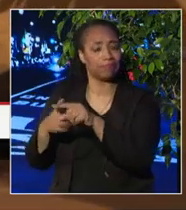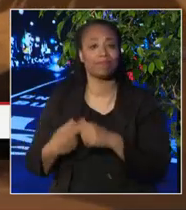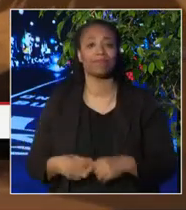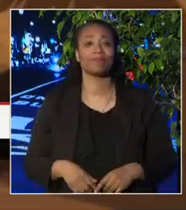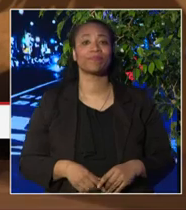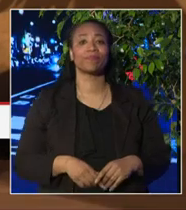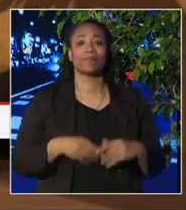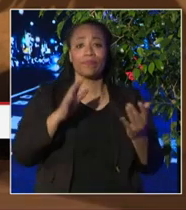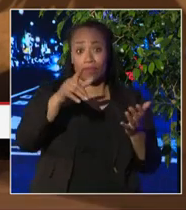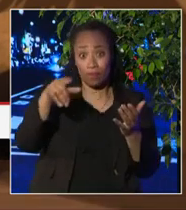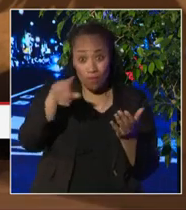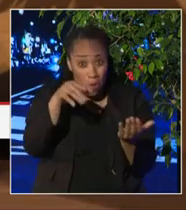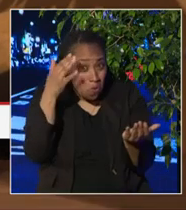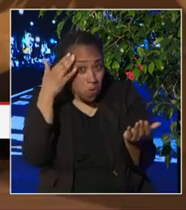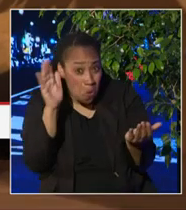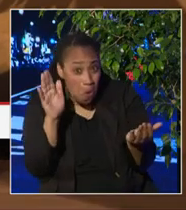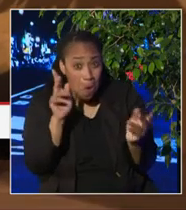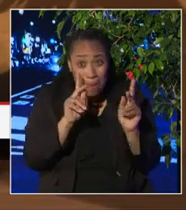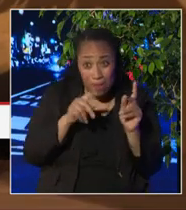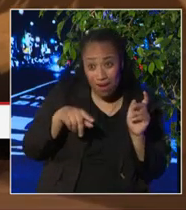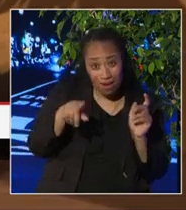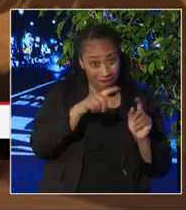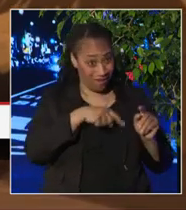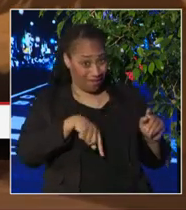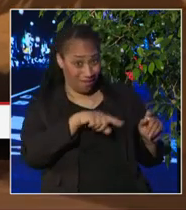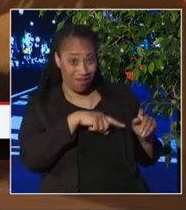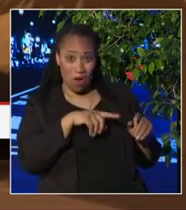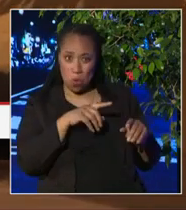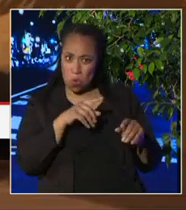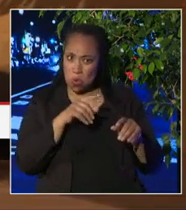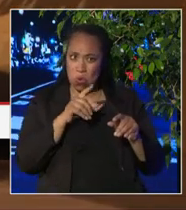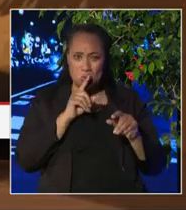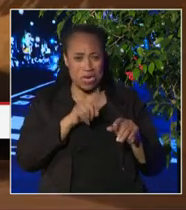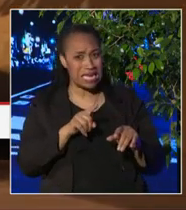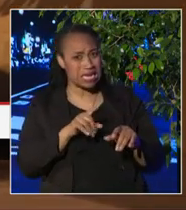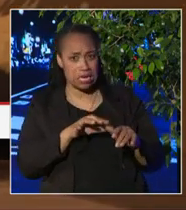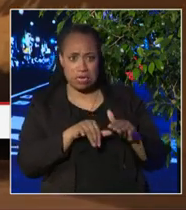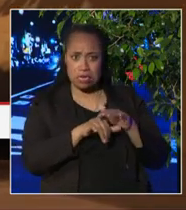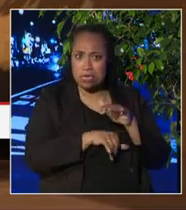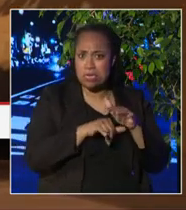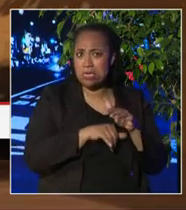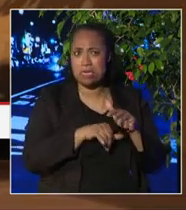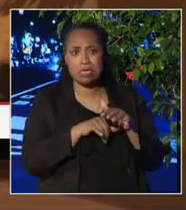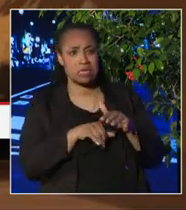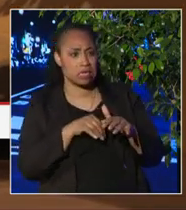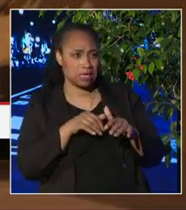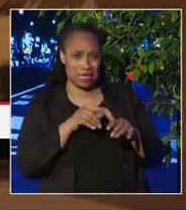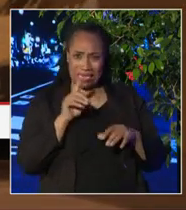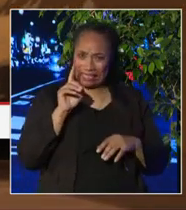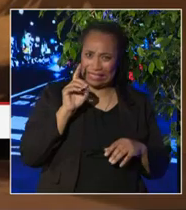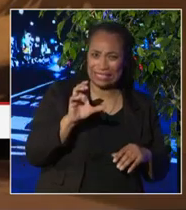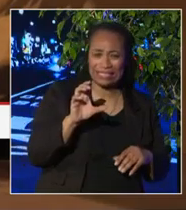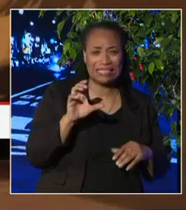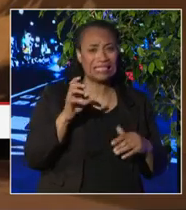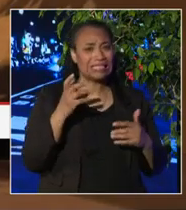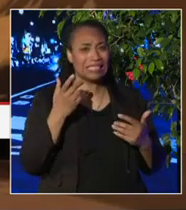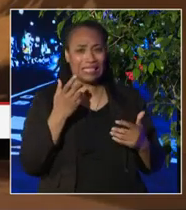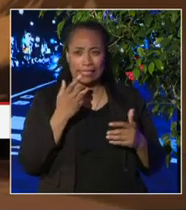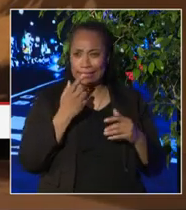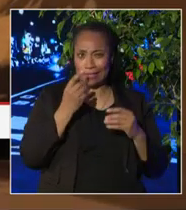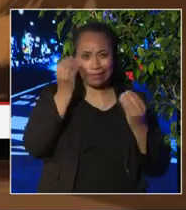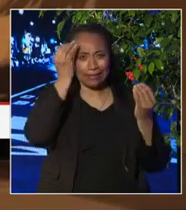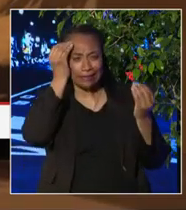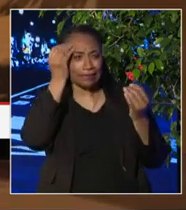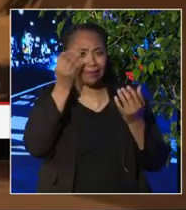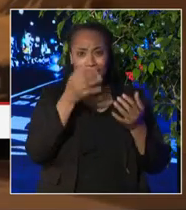are. And we want them to stay in the district. We want them to get new jobs in the district. We want them to go to